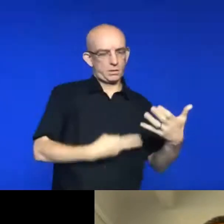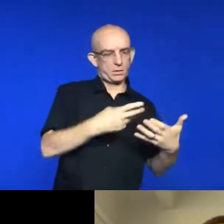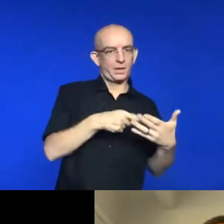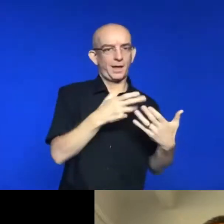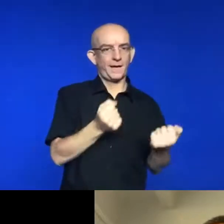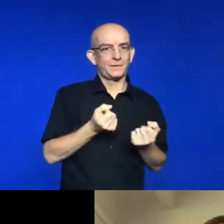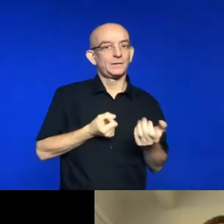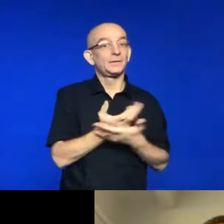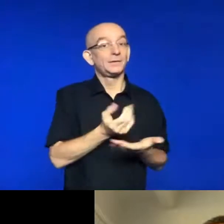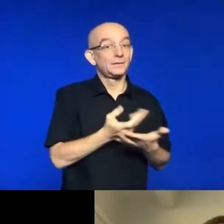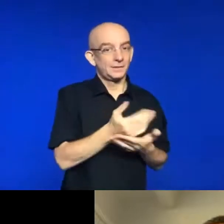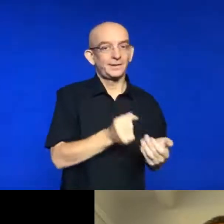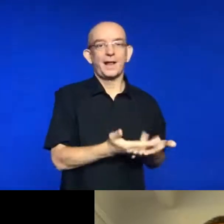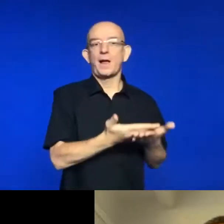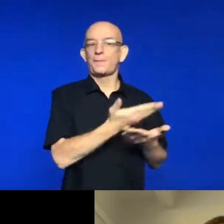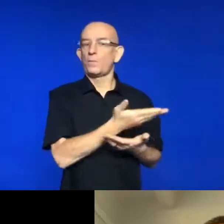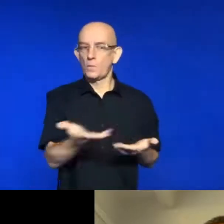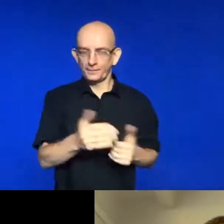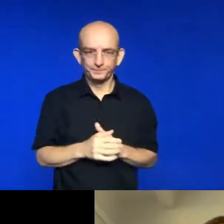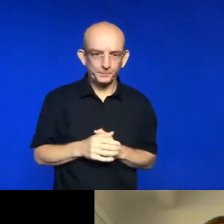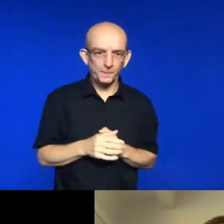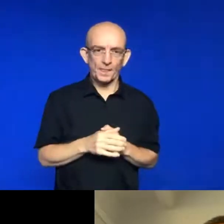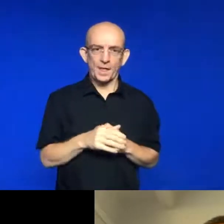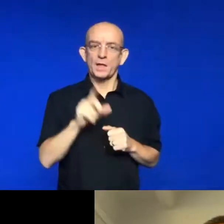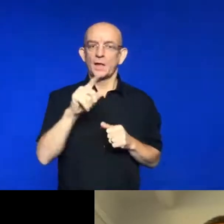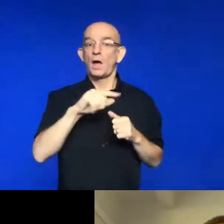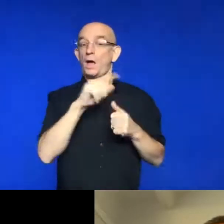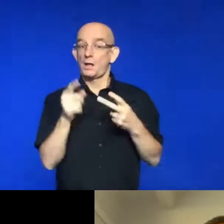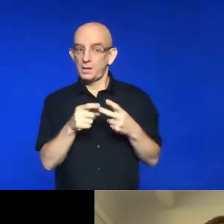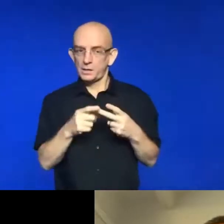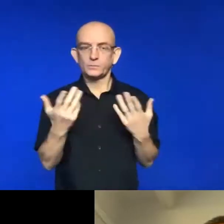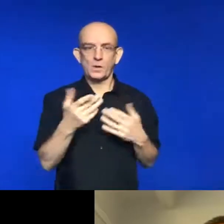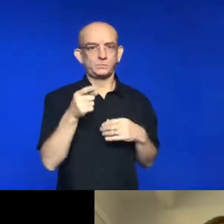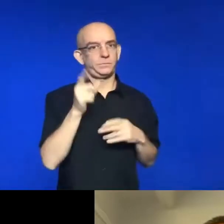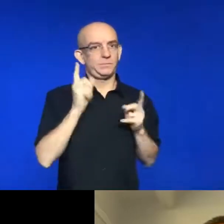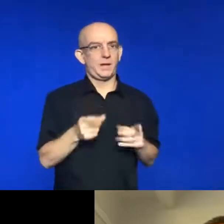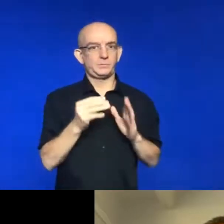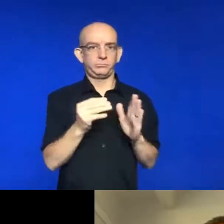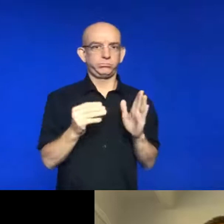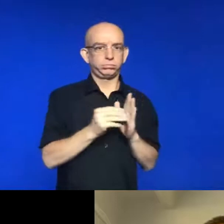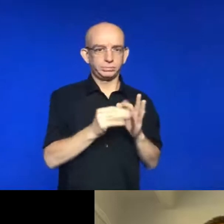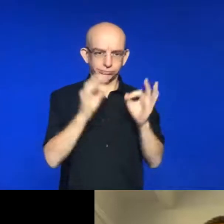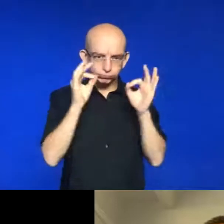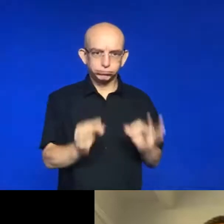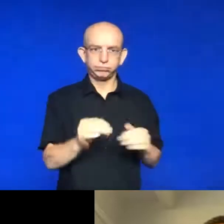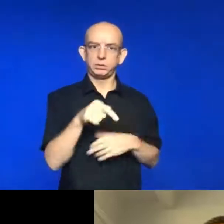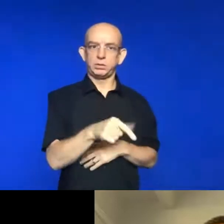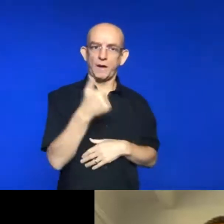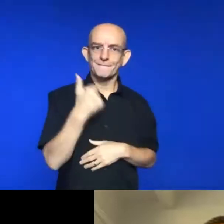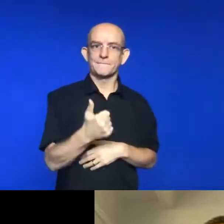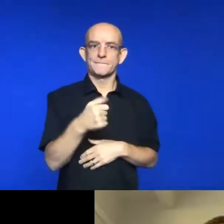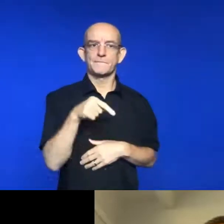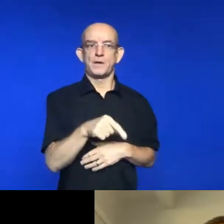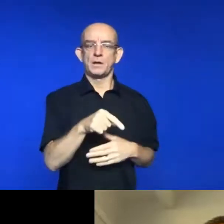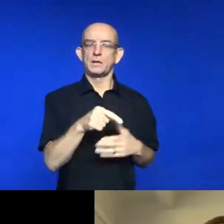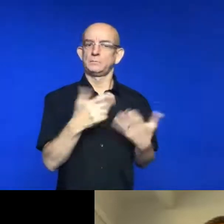and plan your budget over years. Because you already have, with this registry, the people that are likely to be